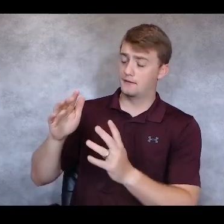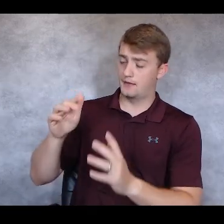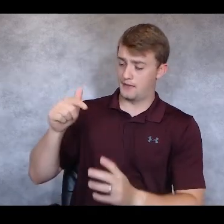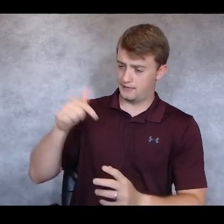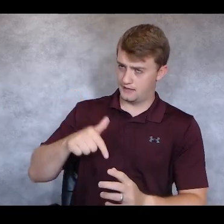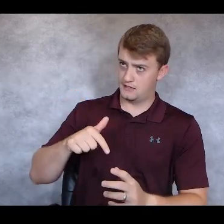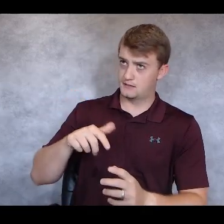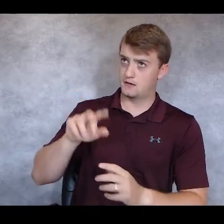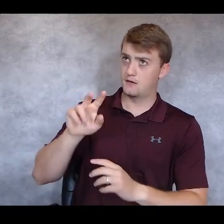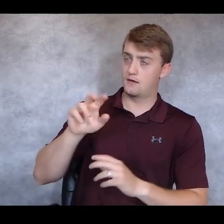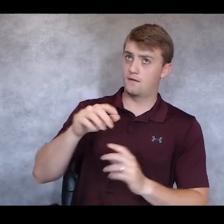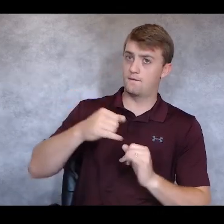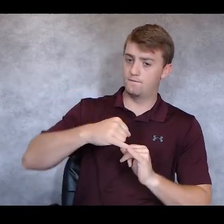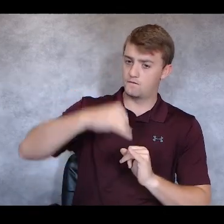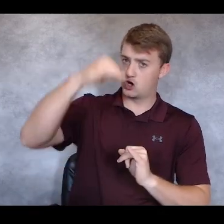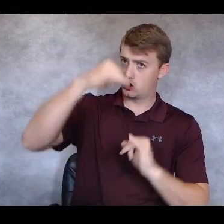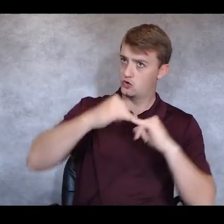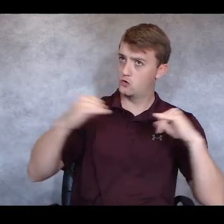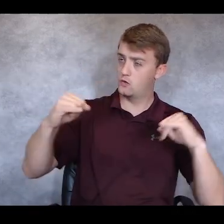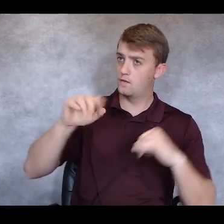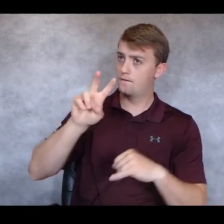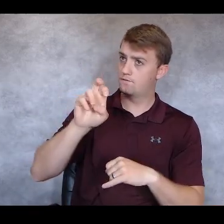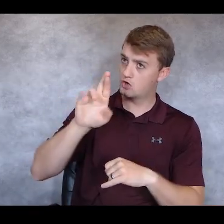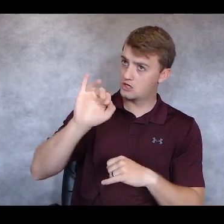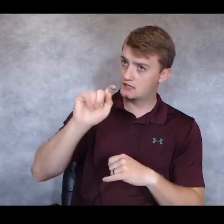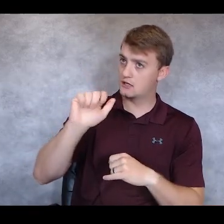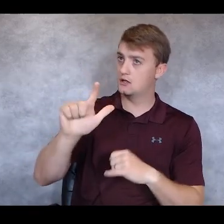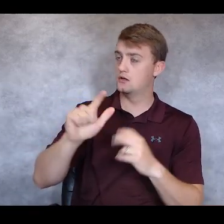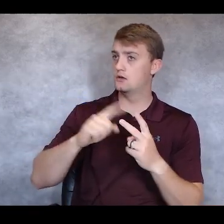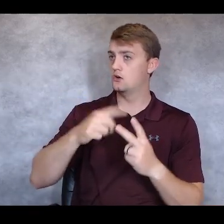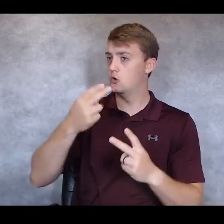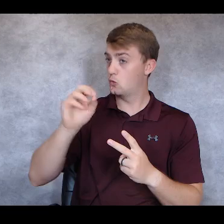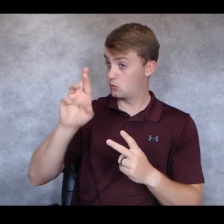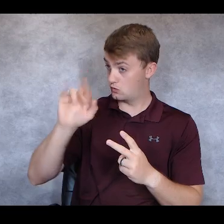Are these vertical and horizontal lines?